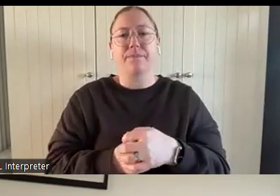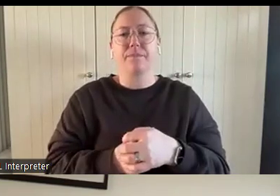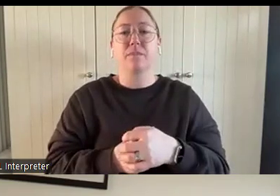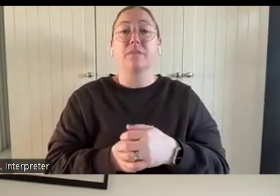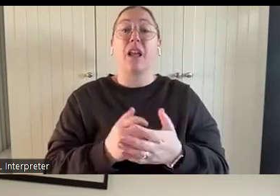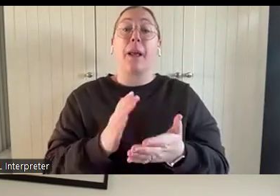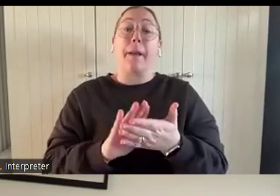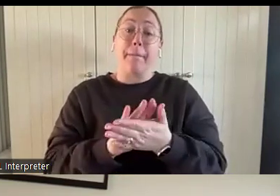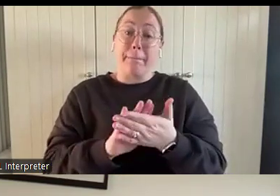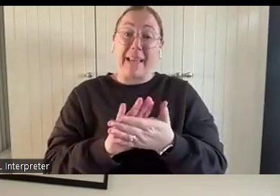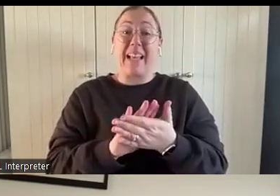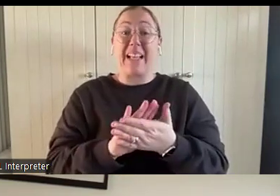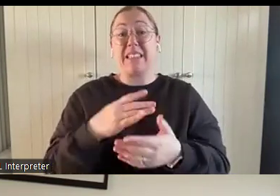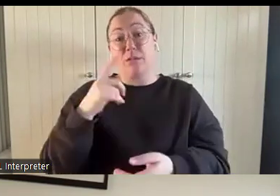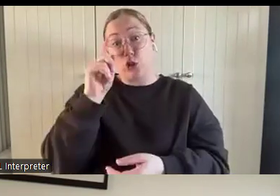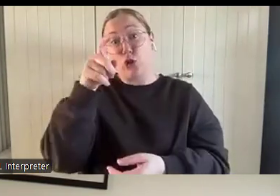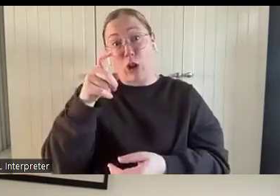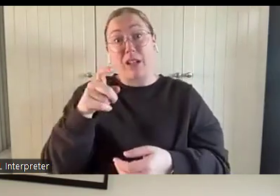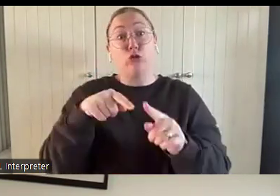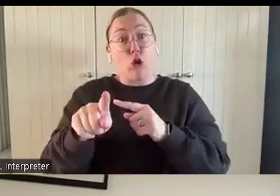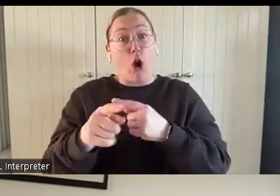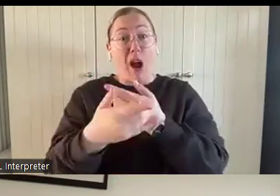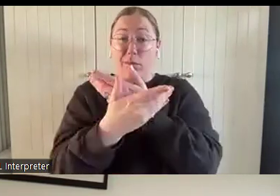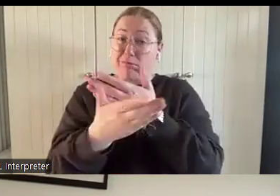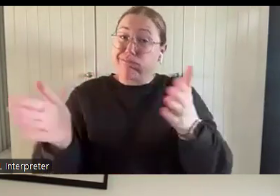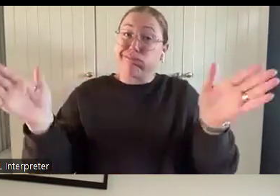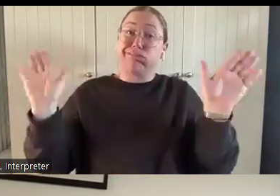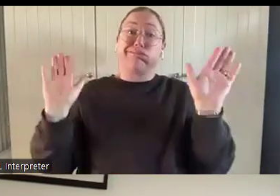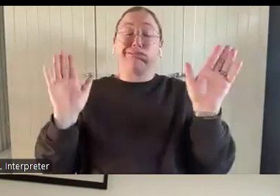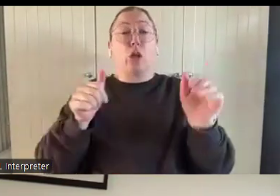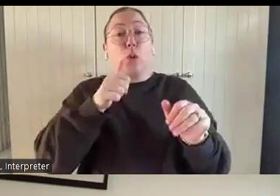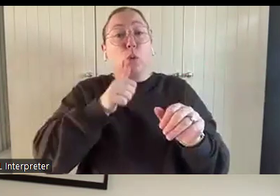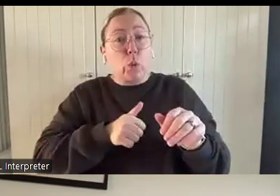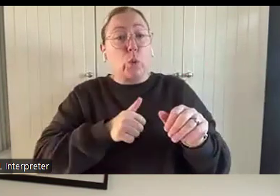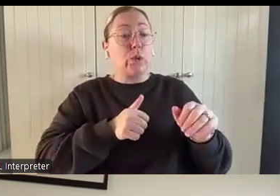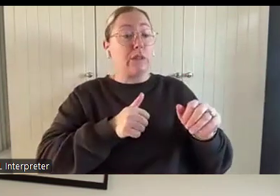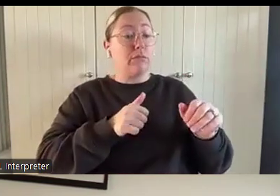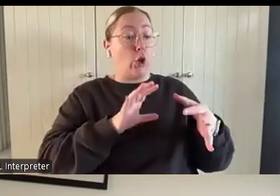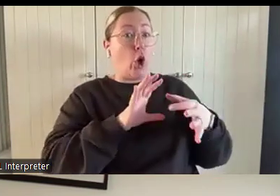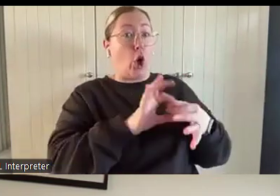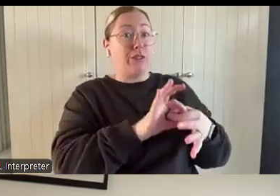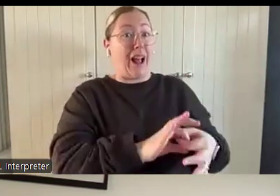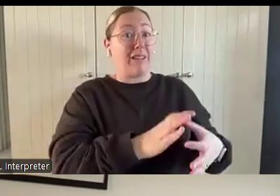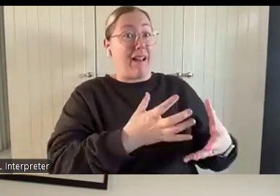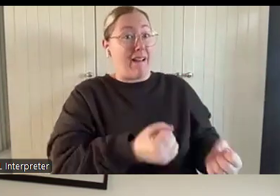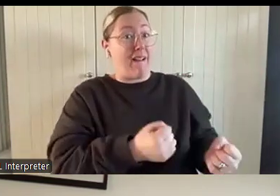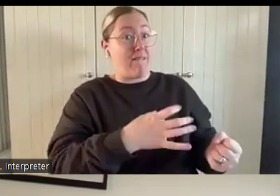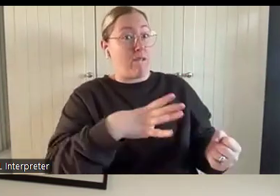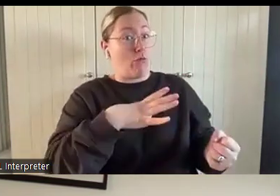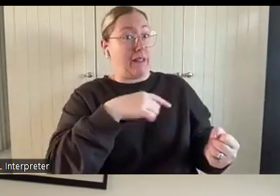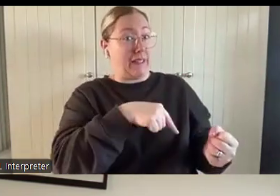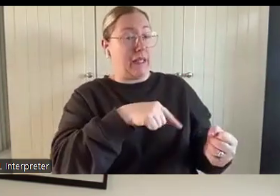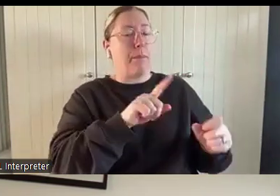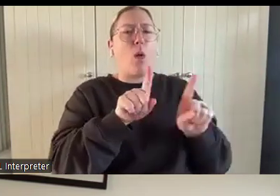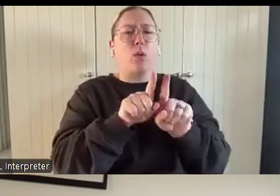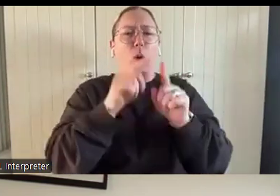wide, make use of existing contacts that you might have, but also think more widely too, to engage people that you